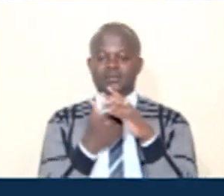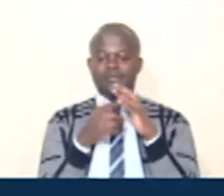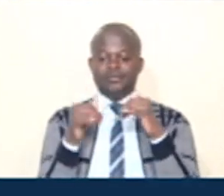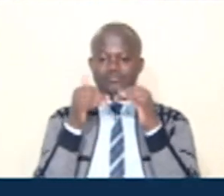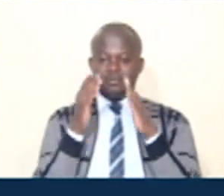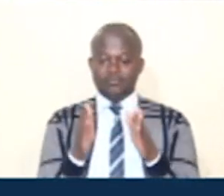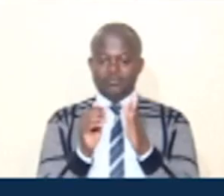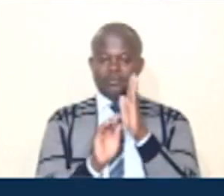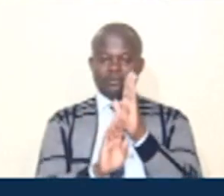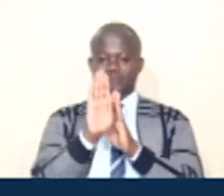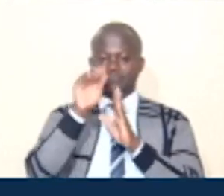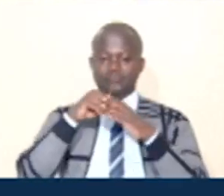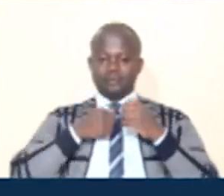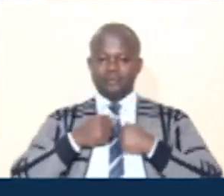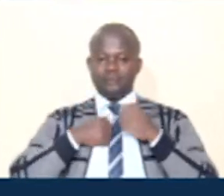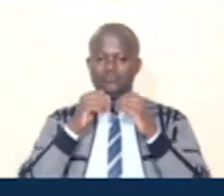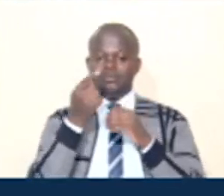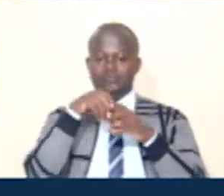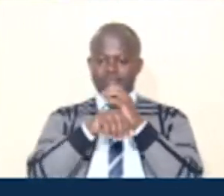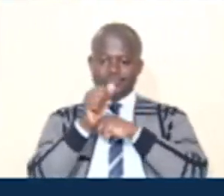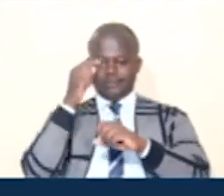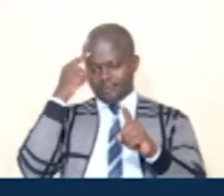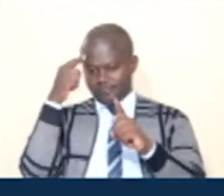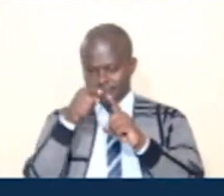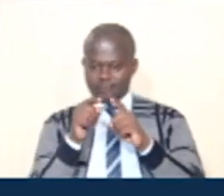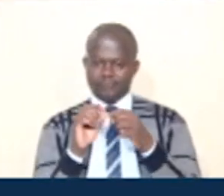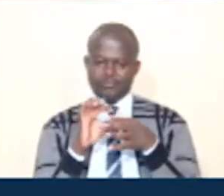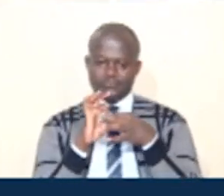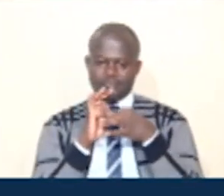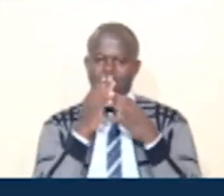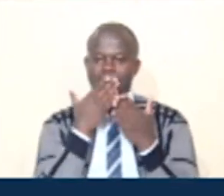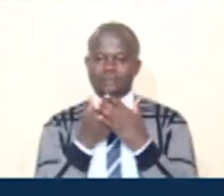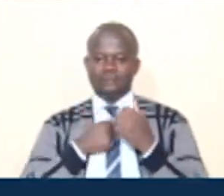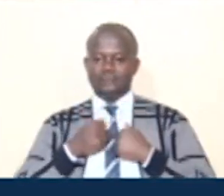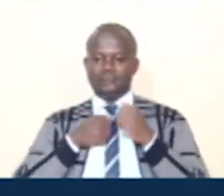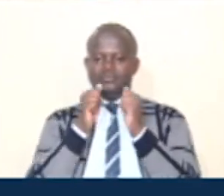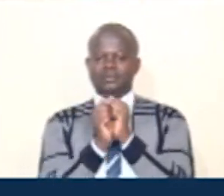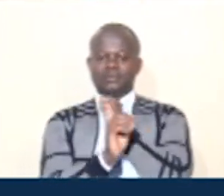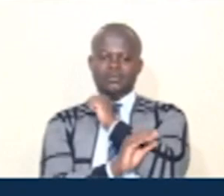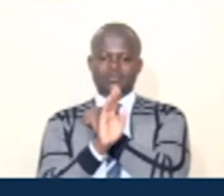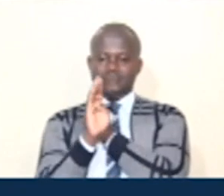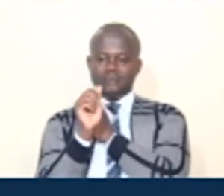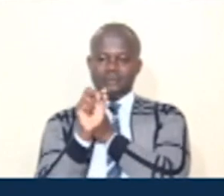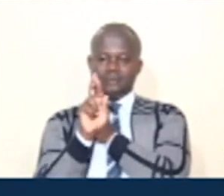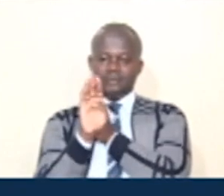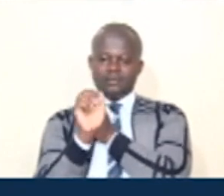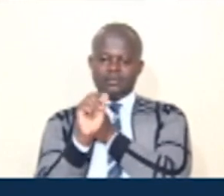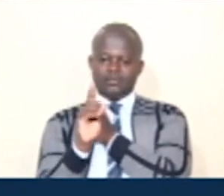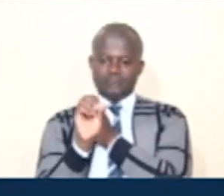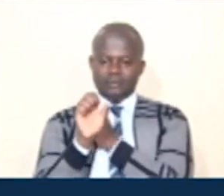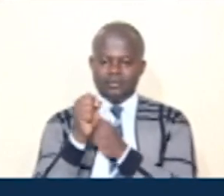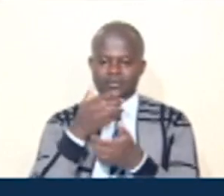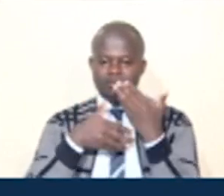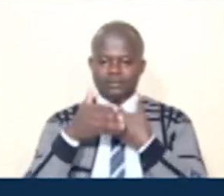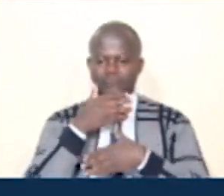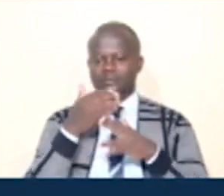mukino no kuteza imbere mu Rwanda ngo ni kimwe mu bikorwa bigamije gushimangira umubano mwiza w'u Rwanda n'igihugu cya Barbados ndetse n'ubusabane hagati